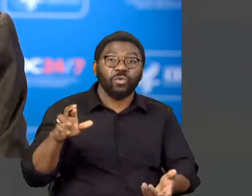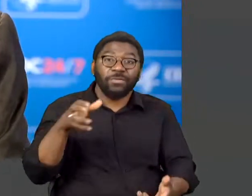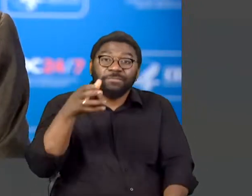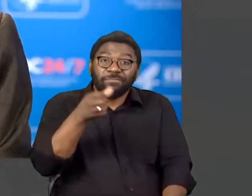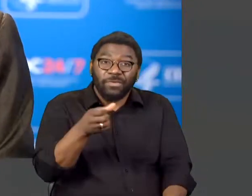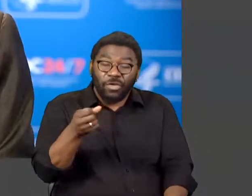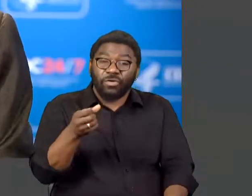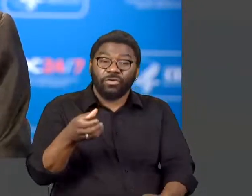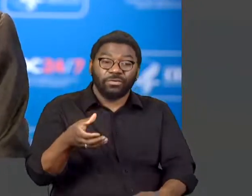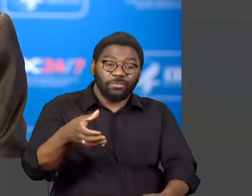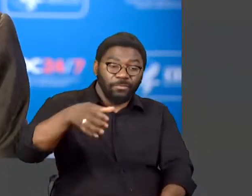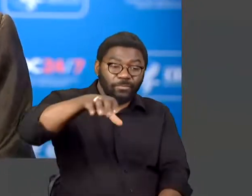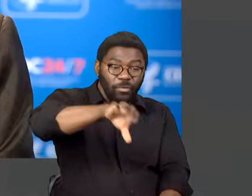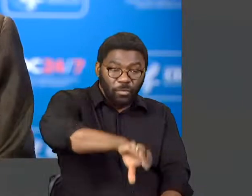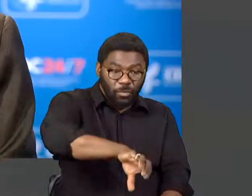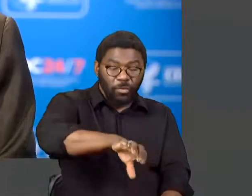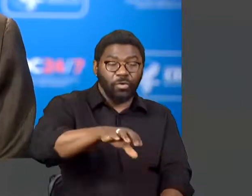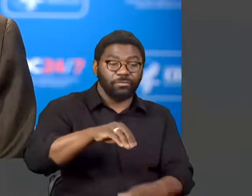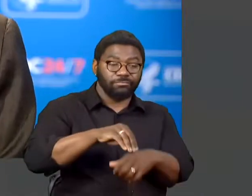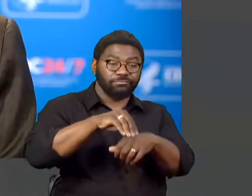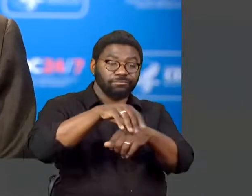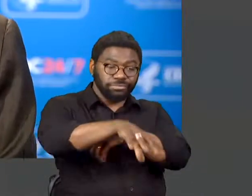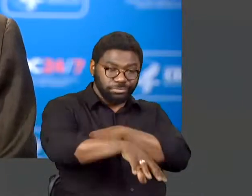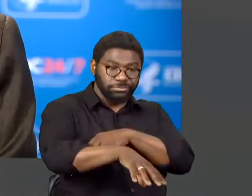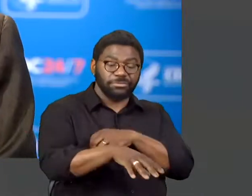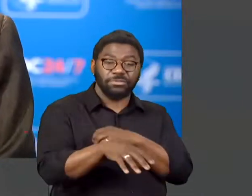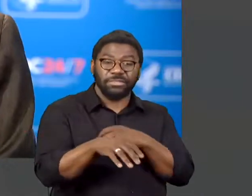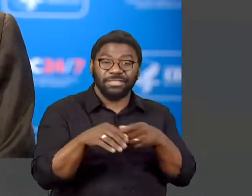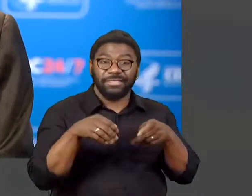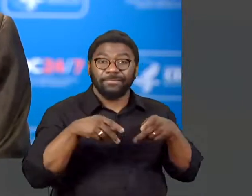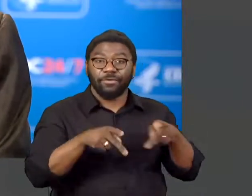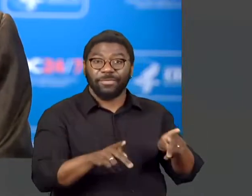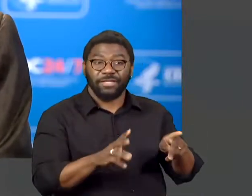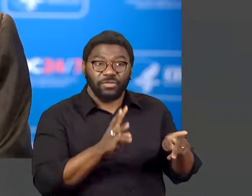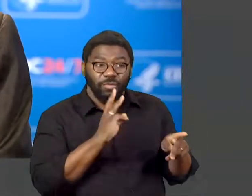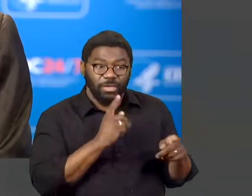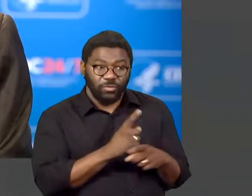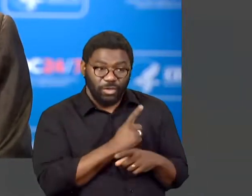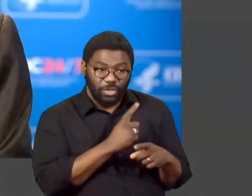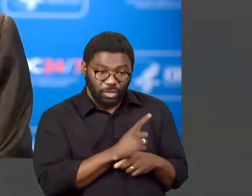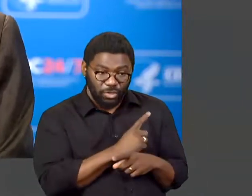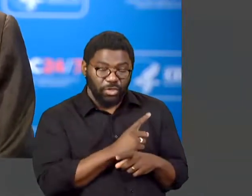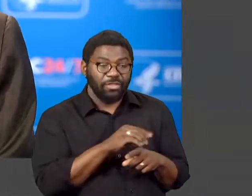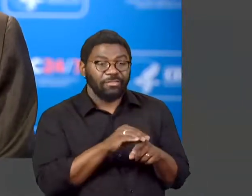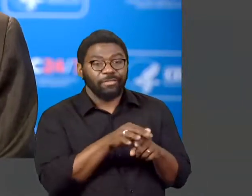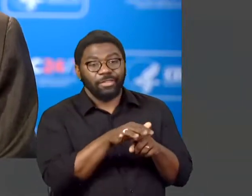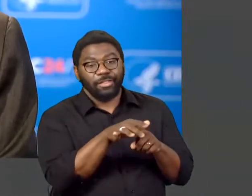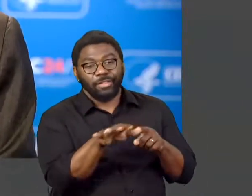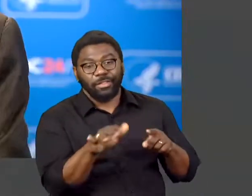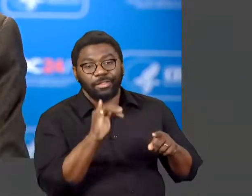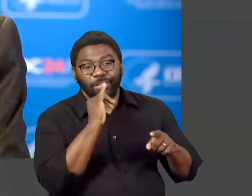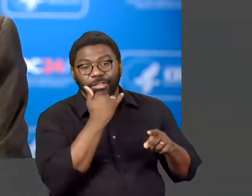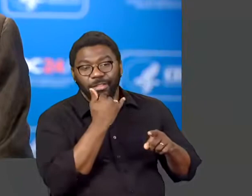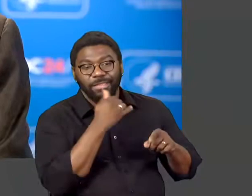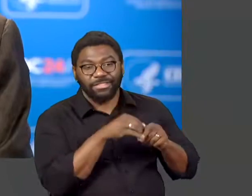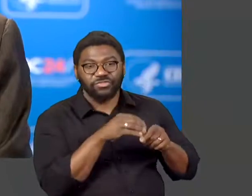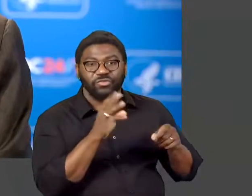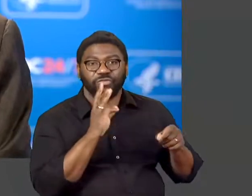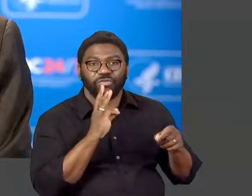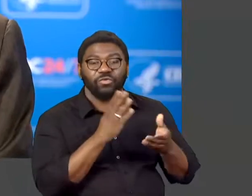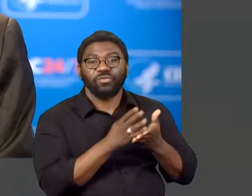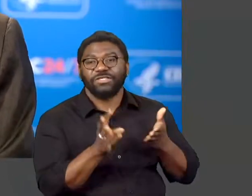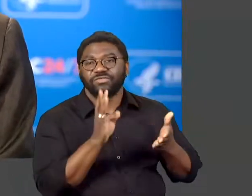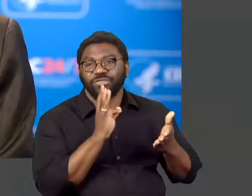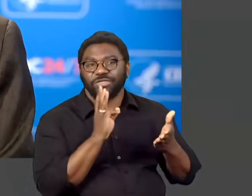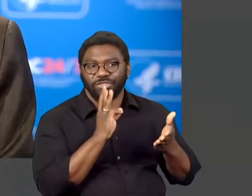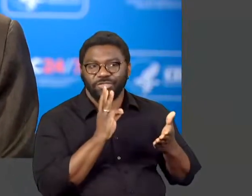be disposed of in a regulated, permitted manner that is working its way into the water system and then to the wastewater